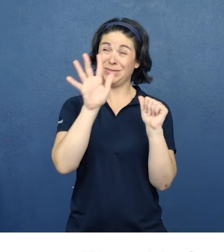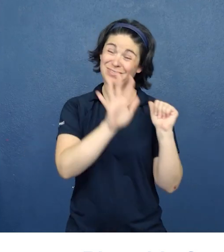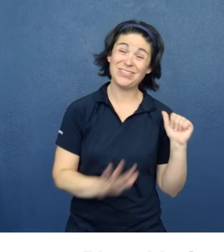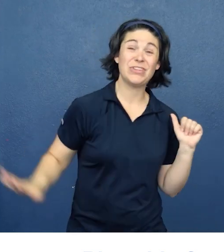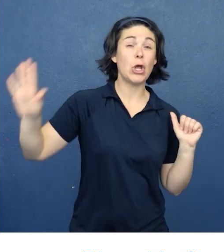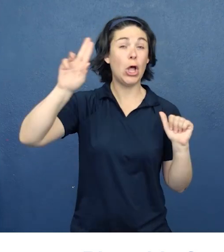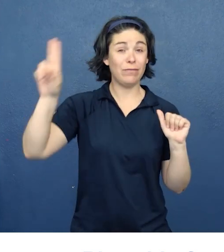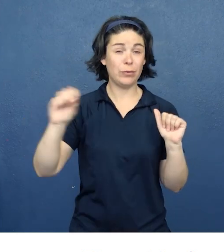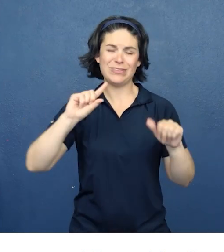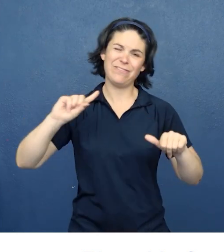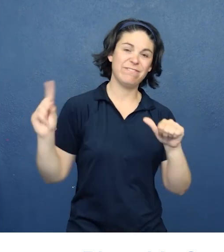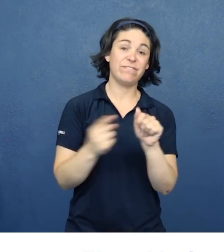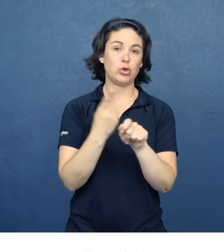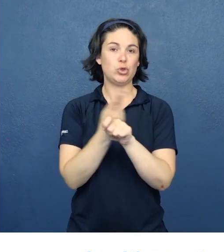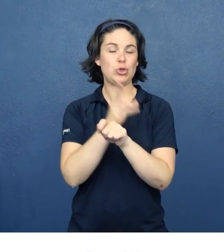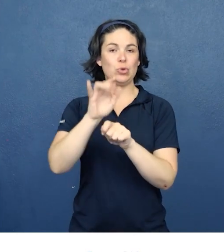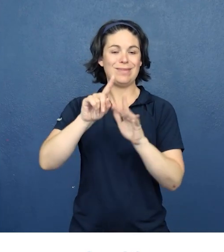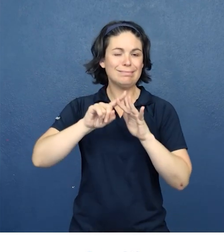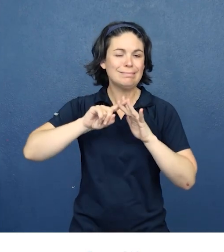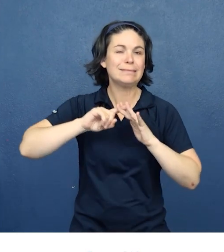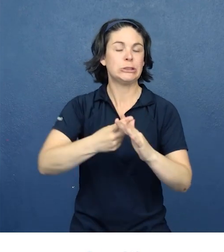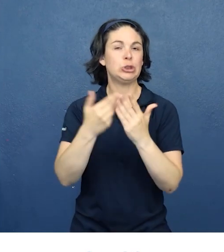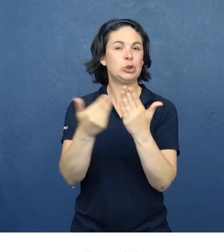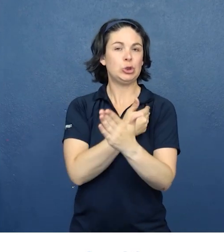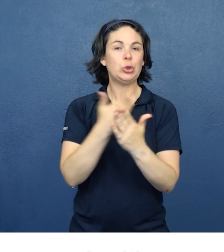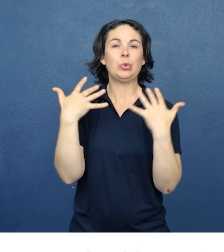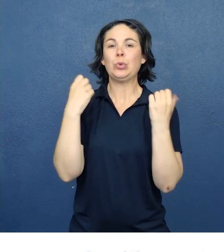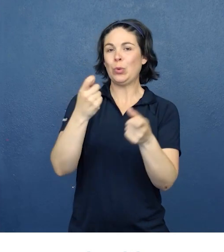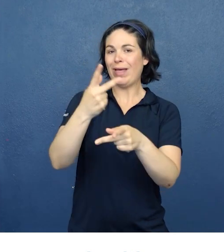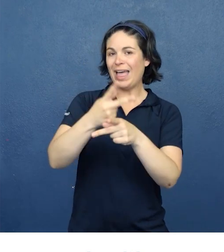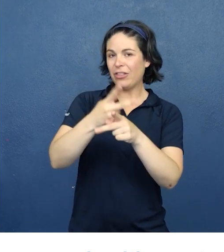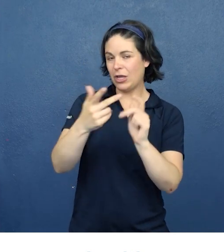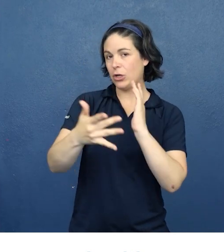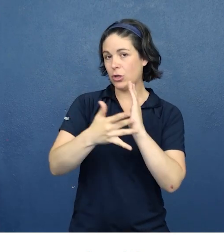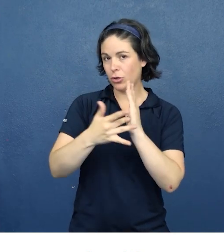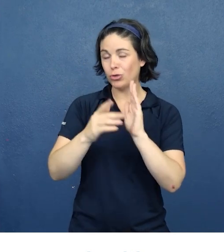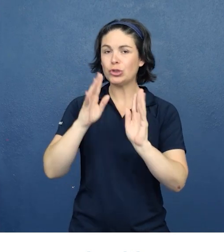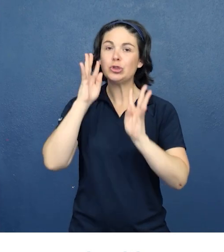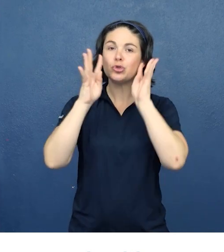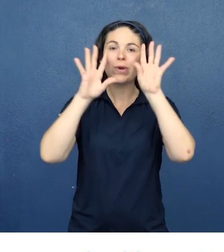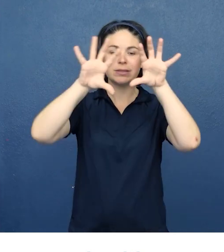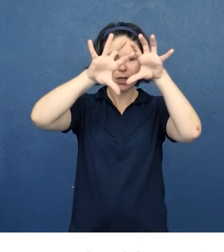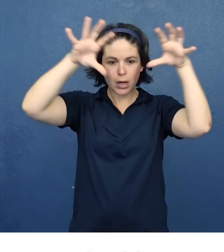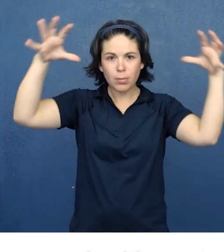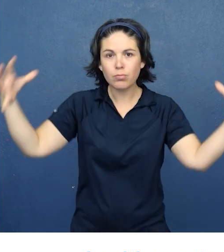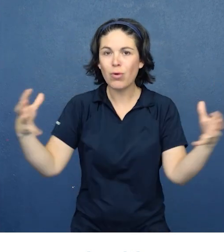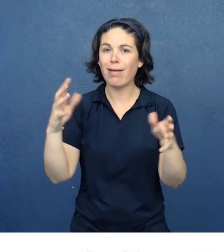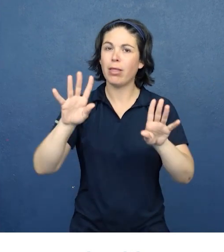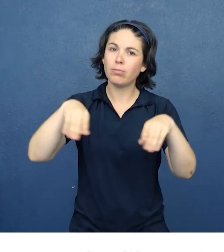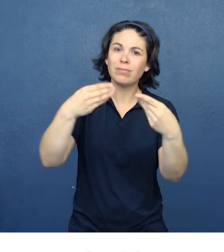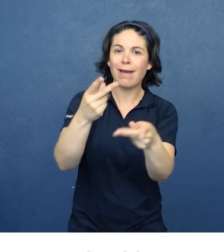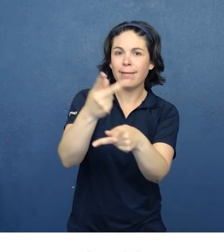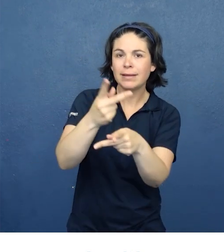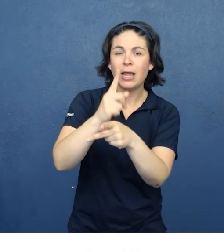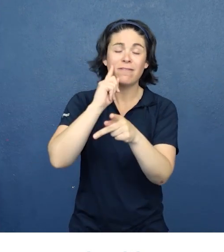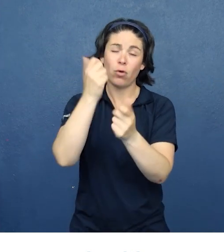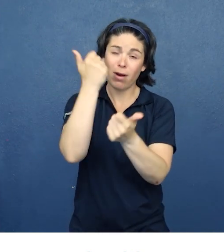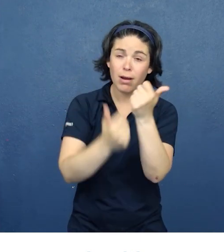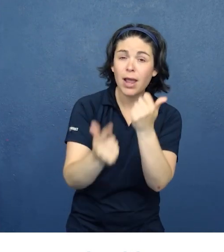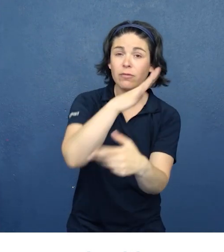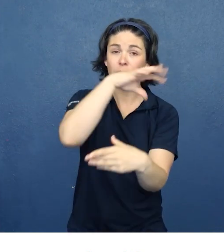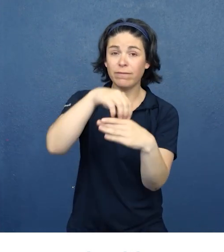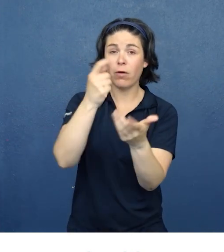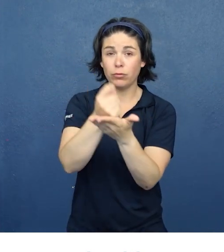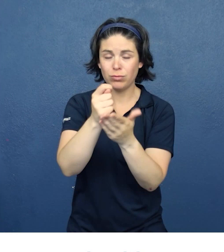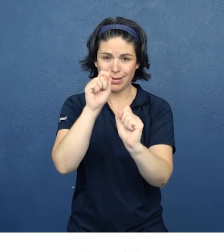to utilize this emerging healthcare technology to create an umbrella of caregiving that involves all parties involved